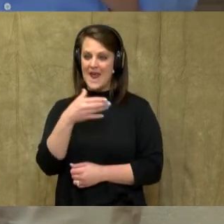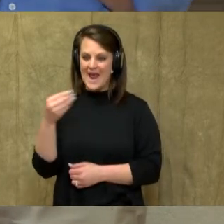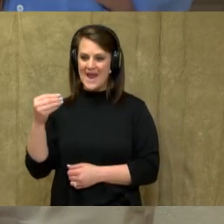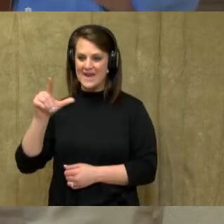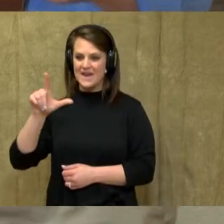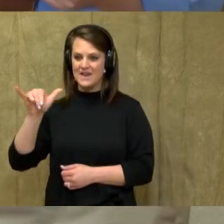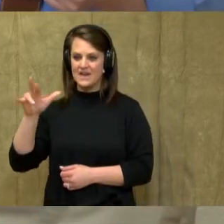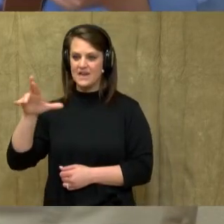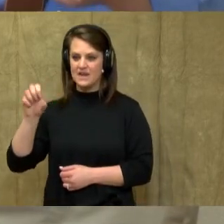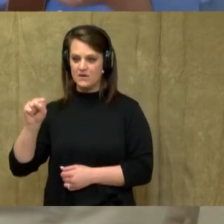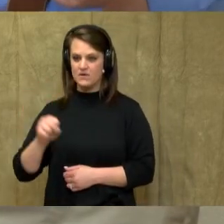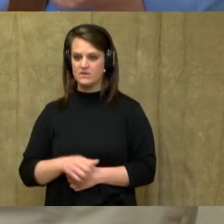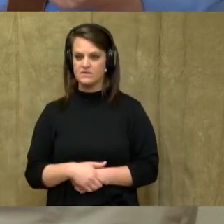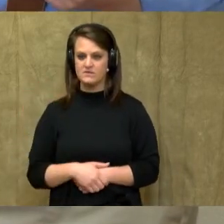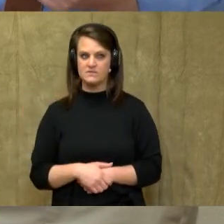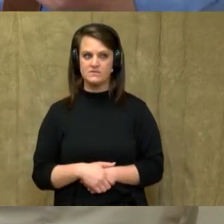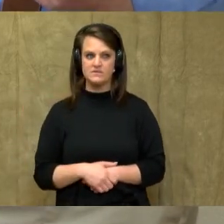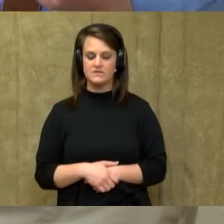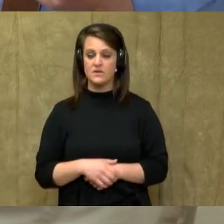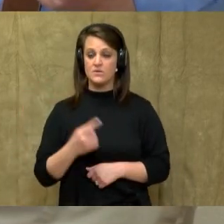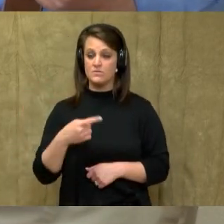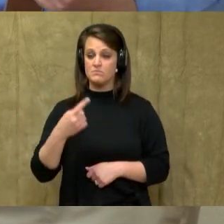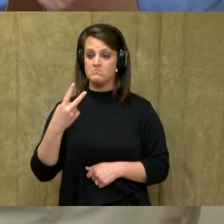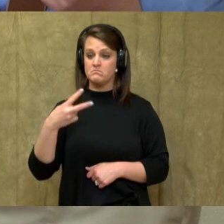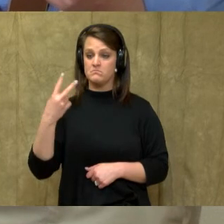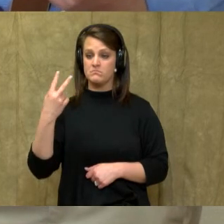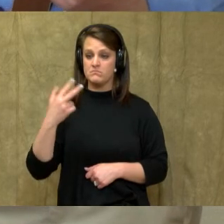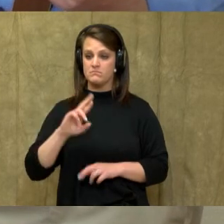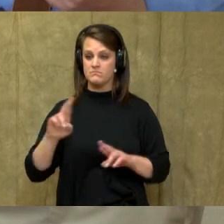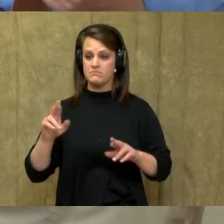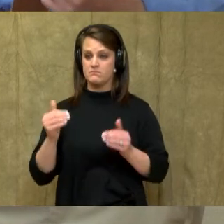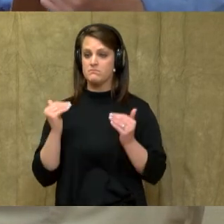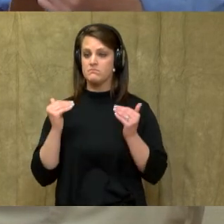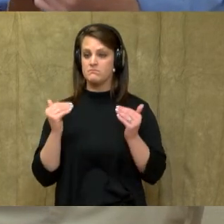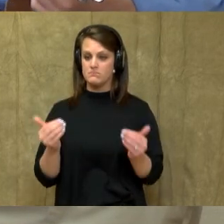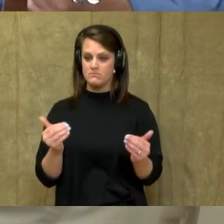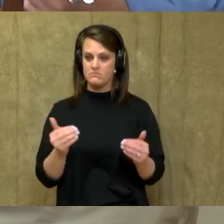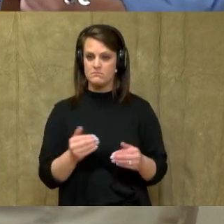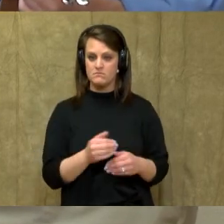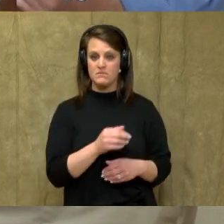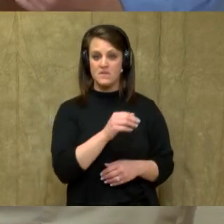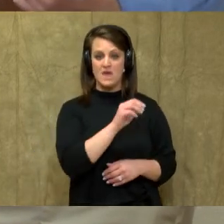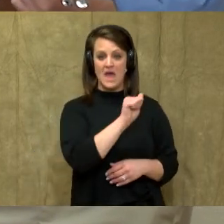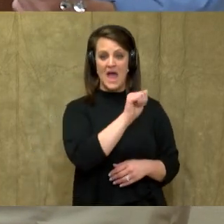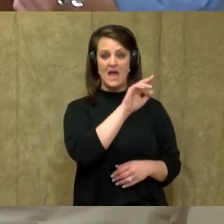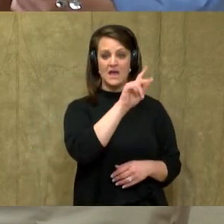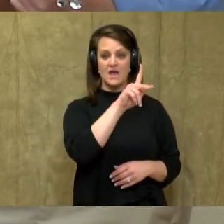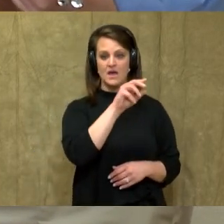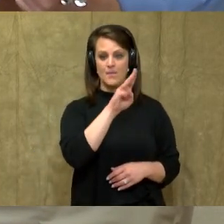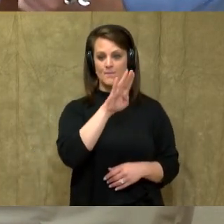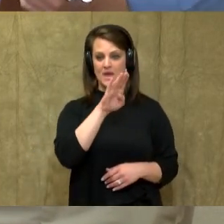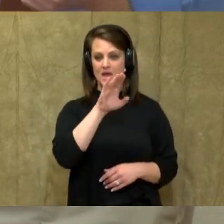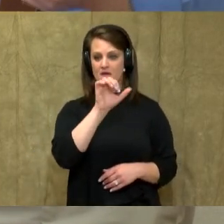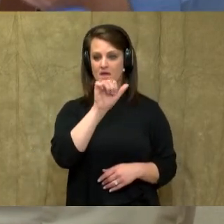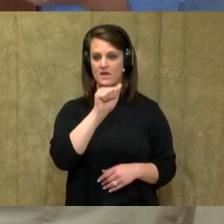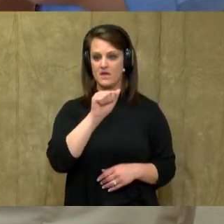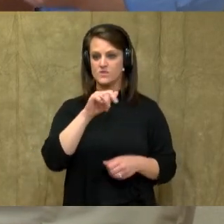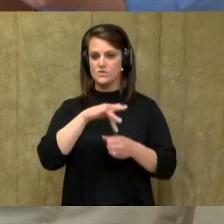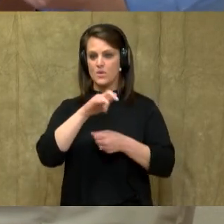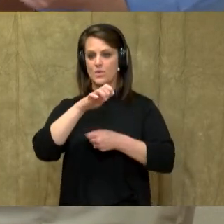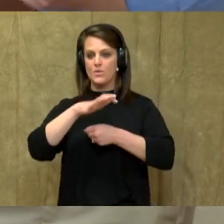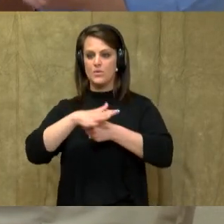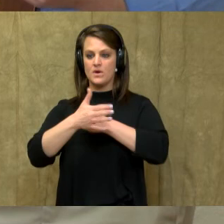words of the song. 1, 2, sing the words. Acca,